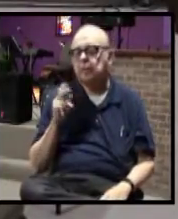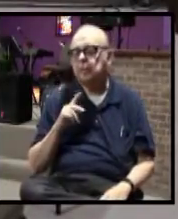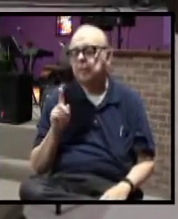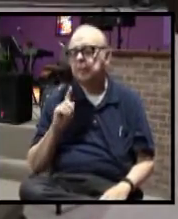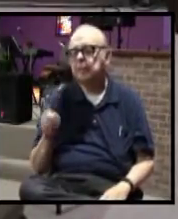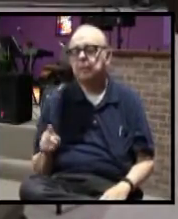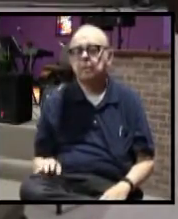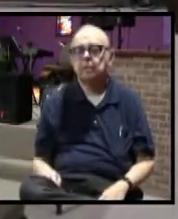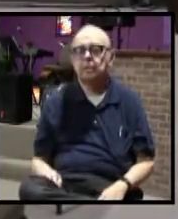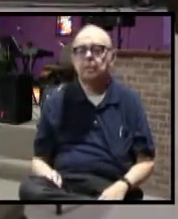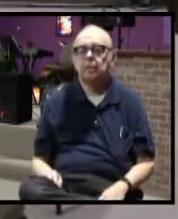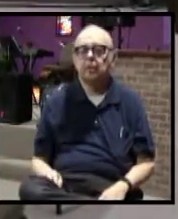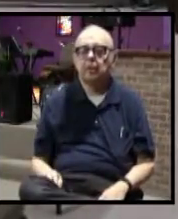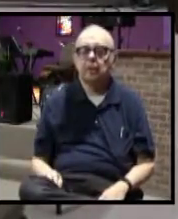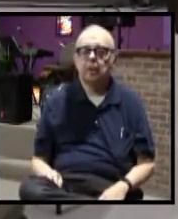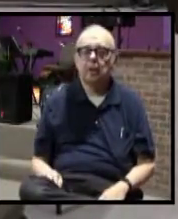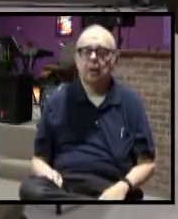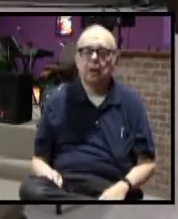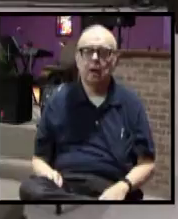That's looking for a place to go.